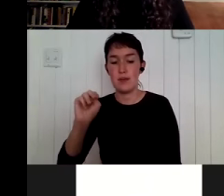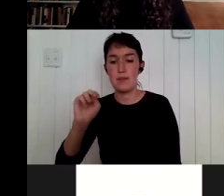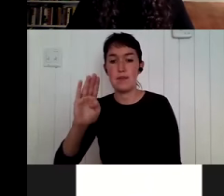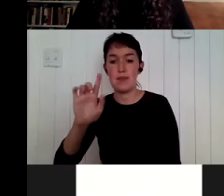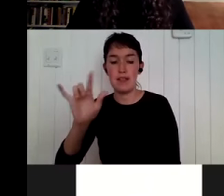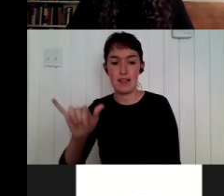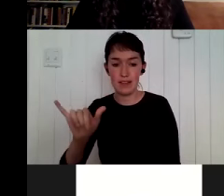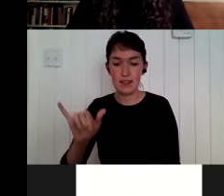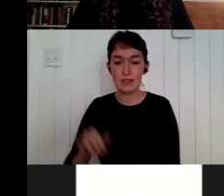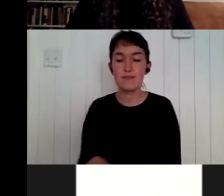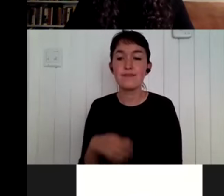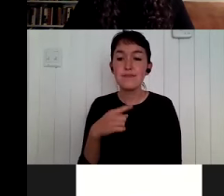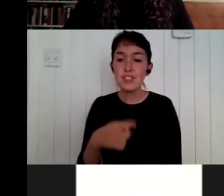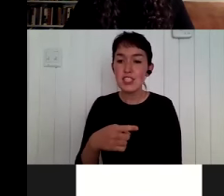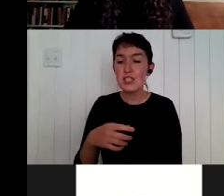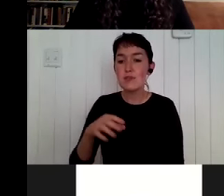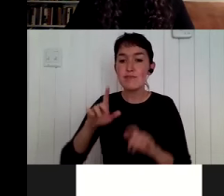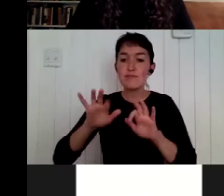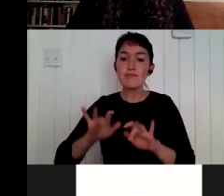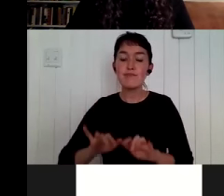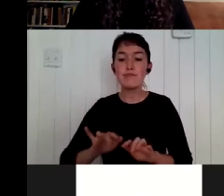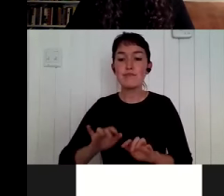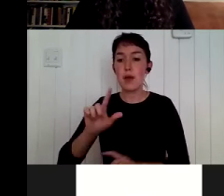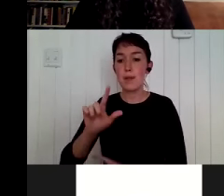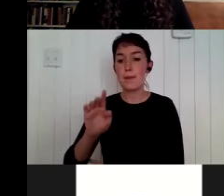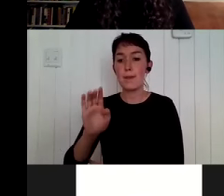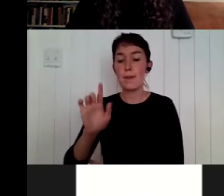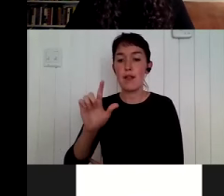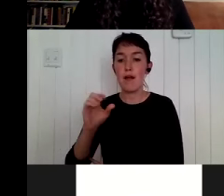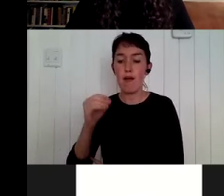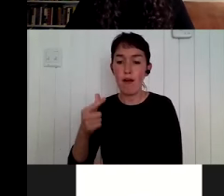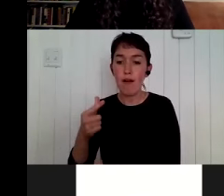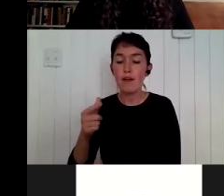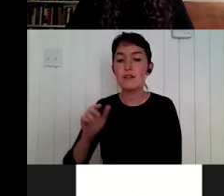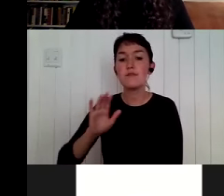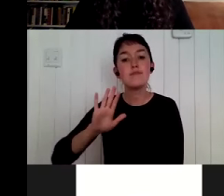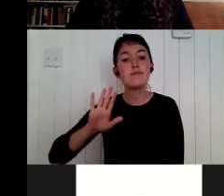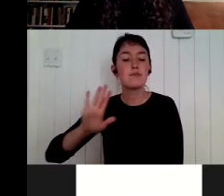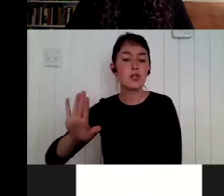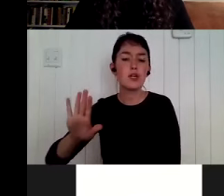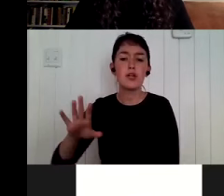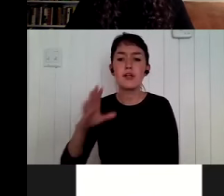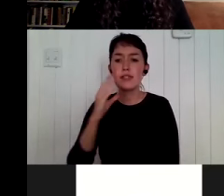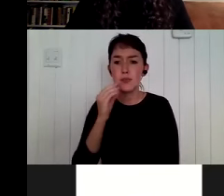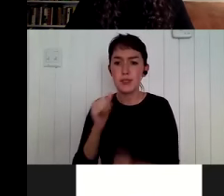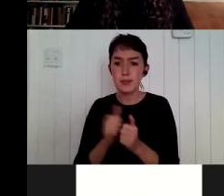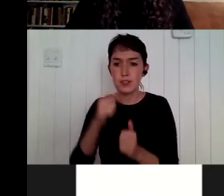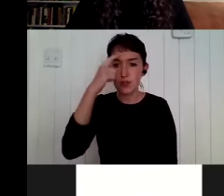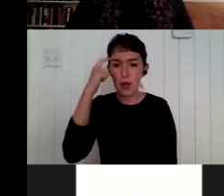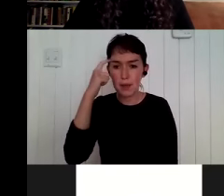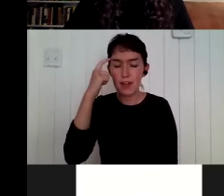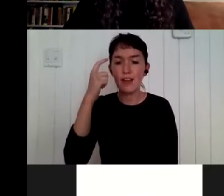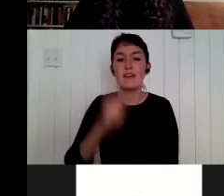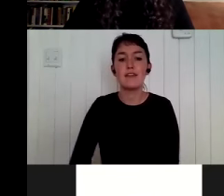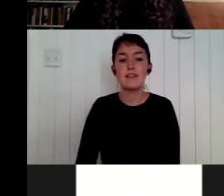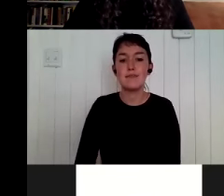about putting together a memoir, a visual memoir of her experience through trauma, and had this sort of draft